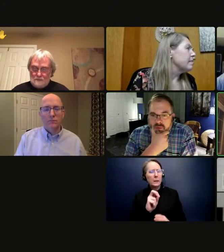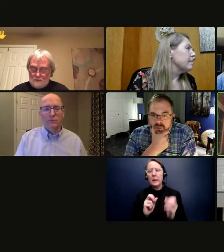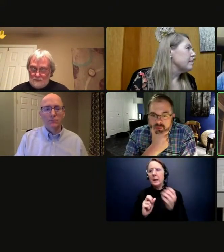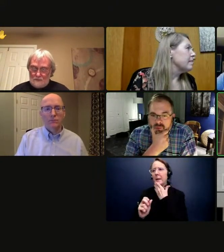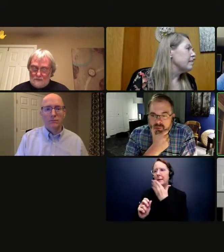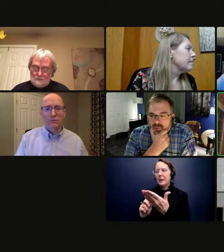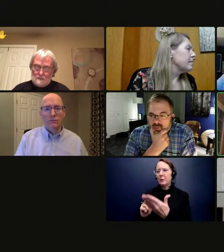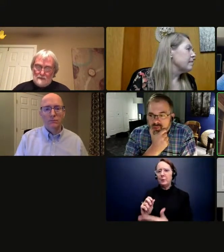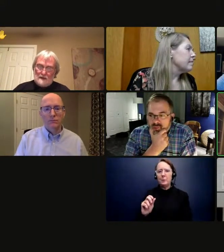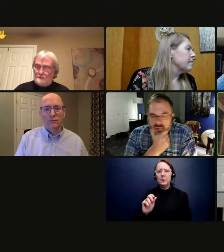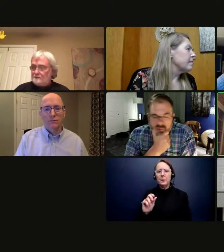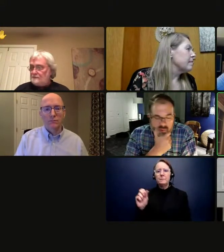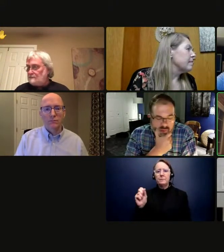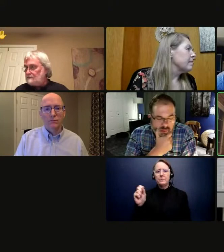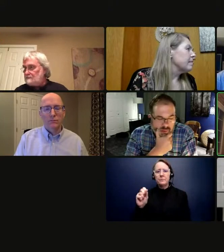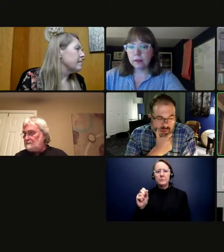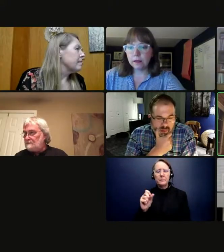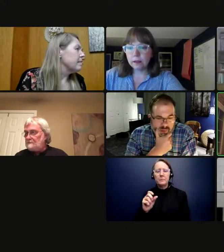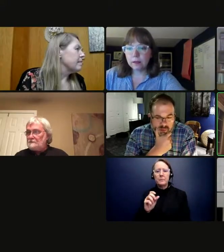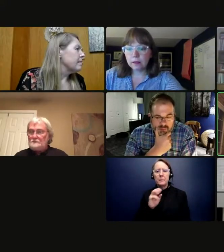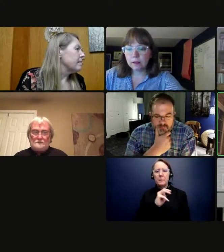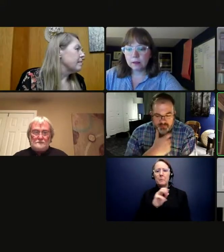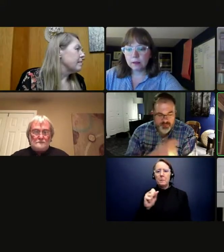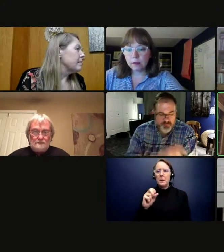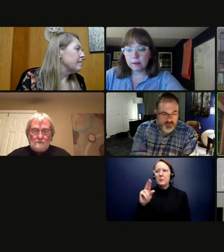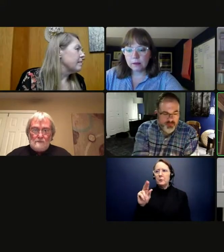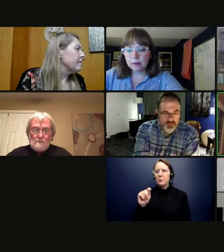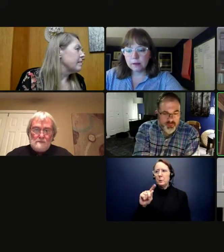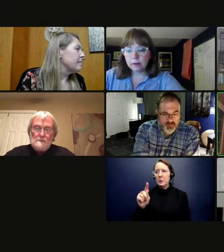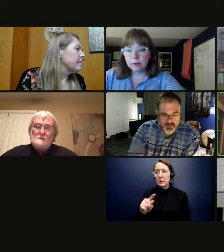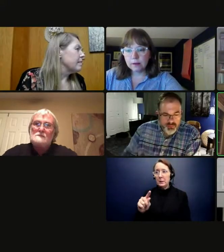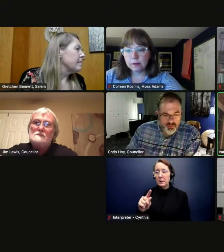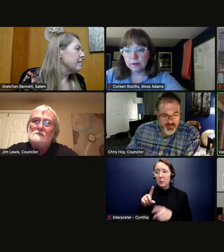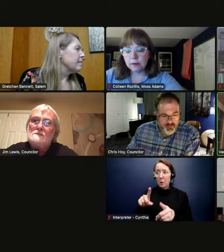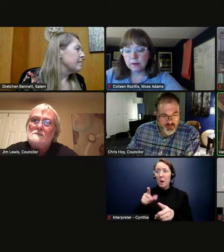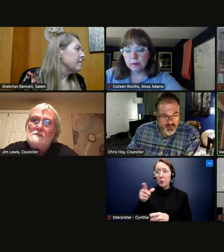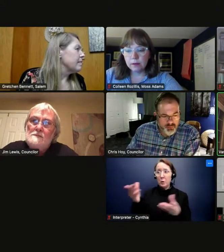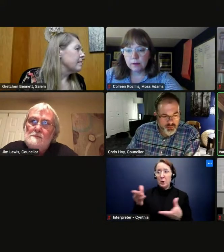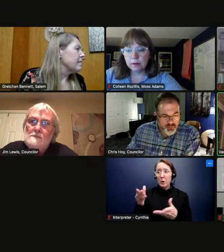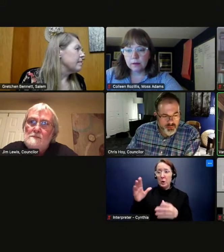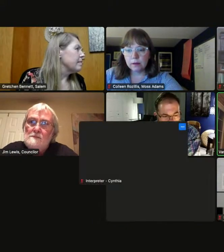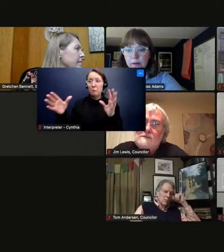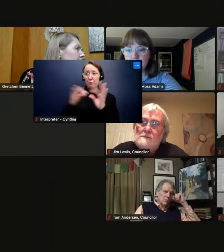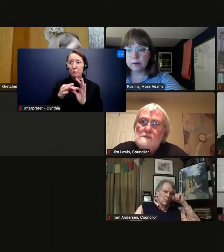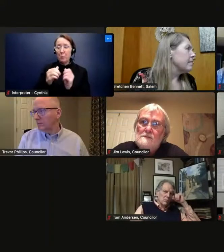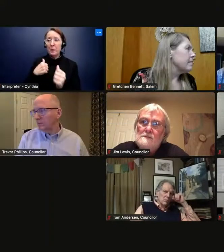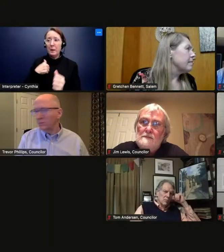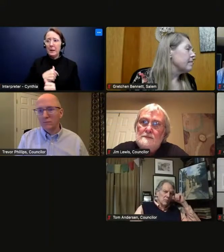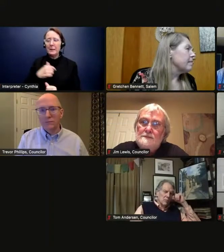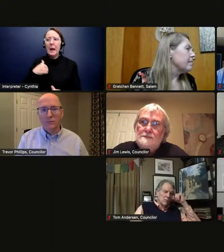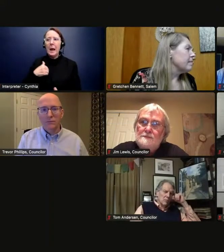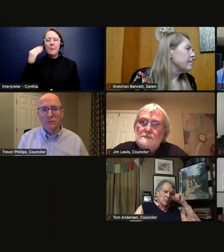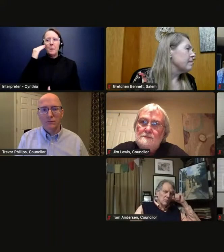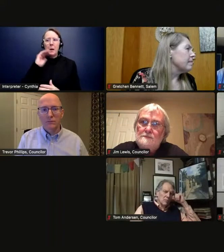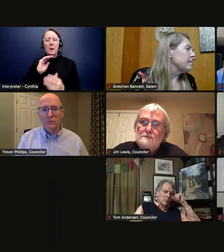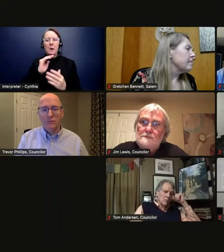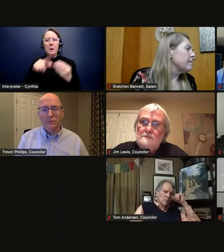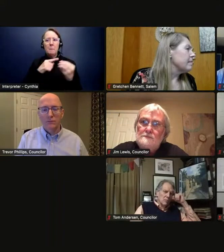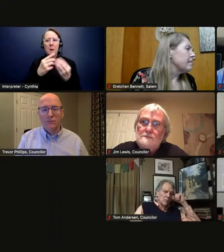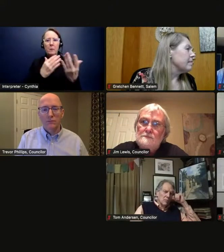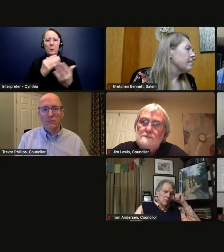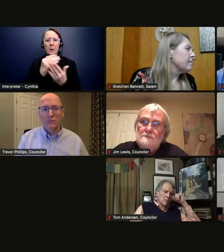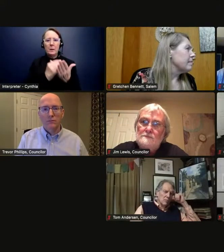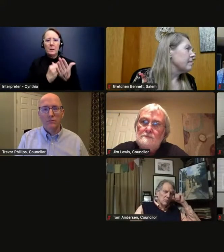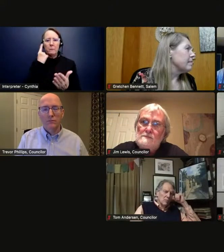Hoy. Ms. Yutz, while we have you on the line, I know about the wait lists for our properties.